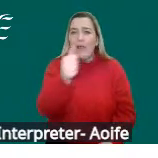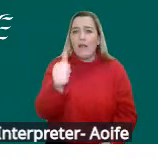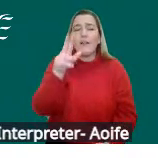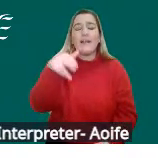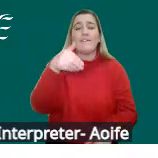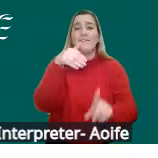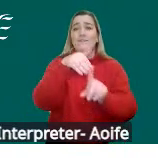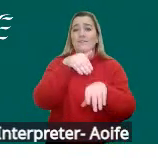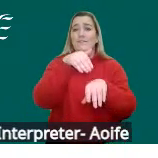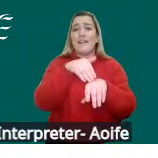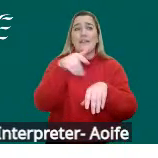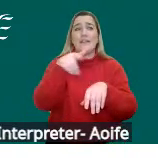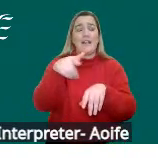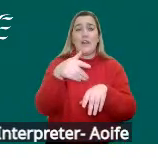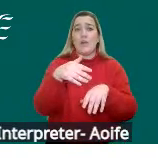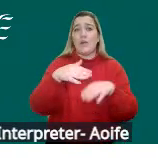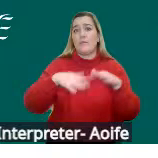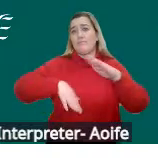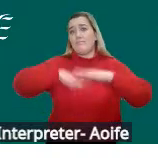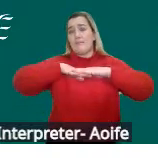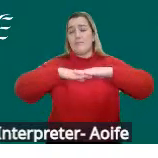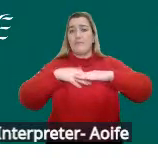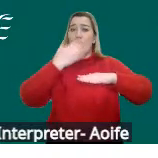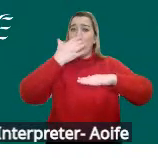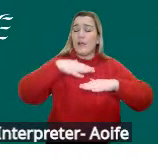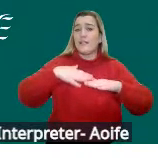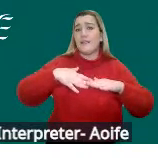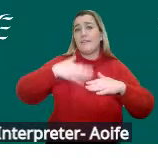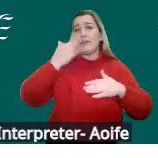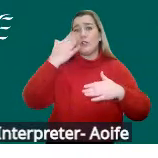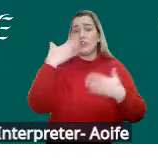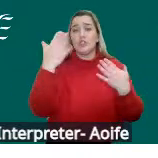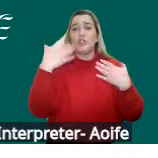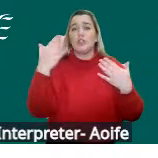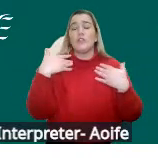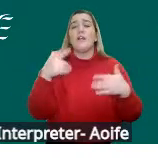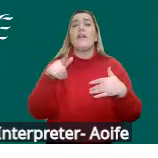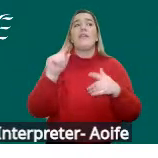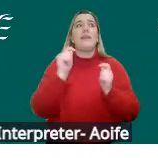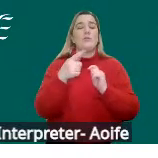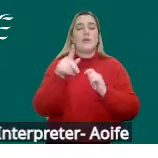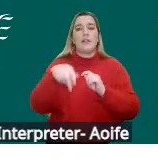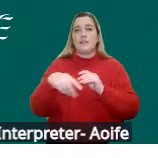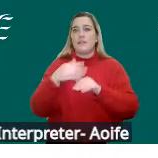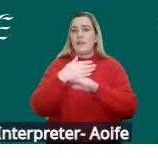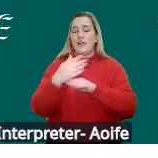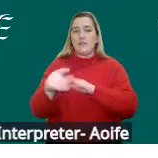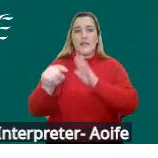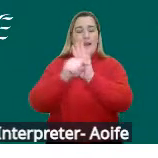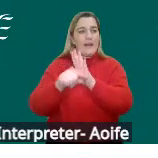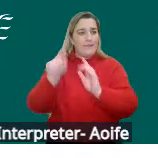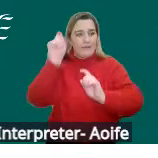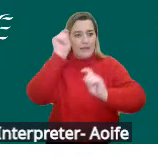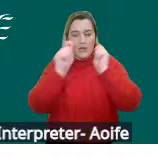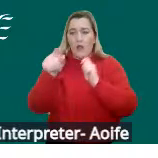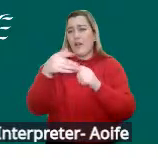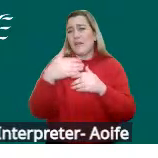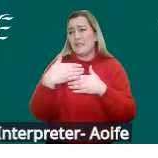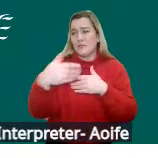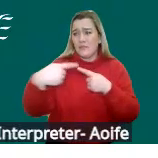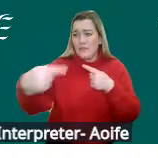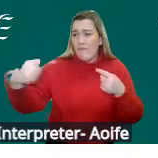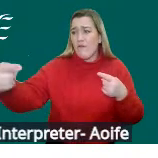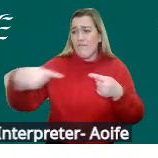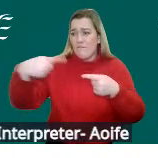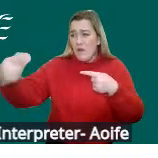hot flushes. And then we can get into very negative thinking, understandably, like these flushes will go on forever. I'll never get over